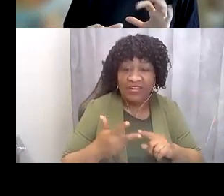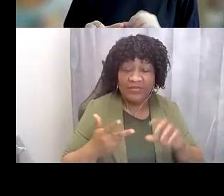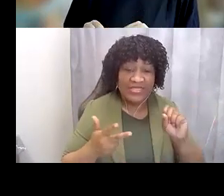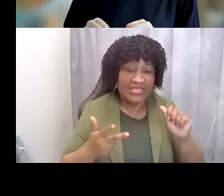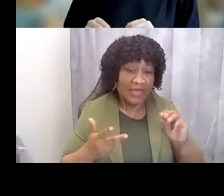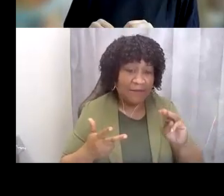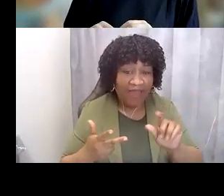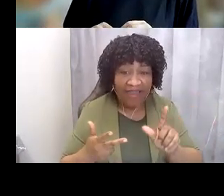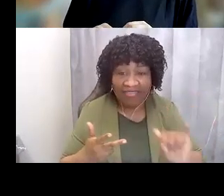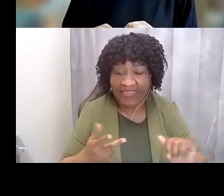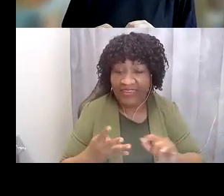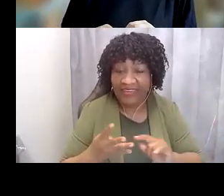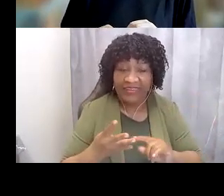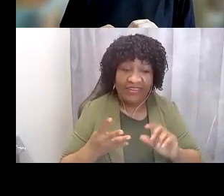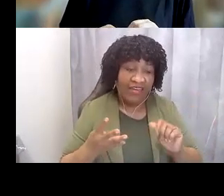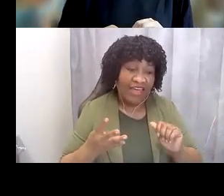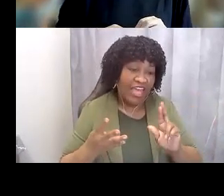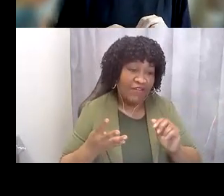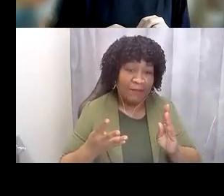Somali, Arabic.